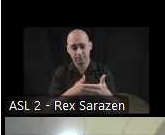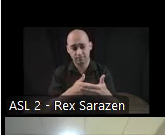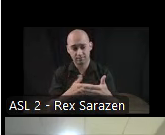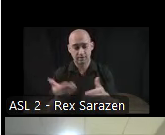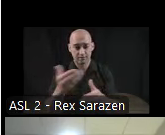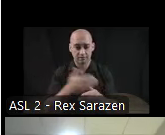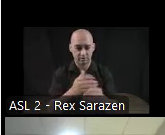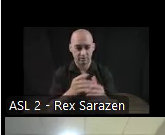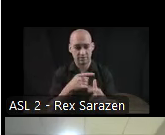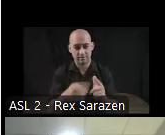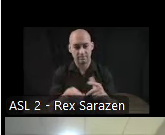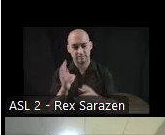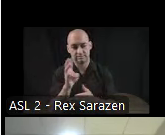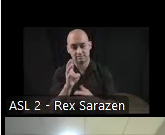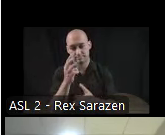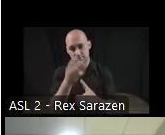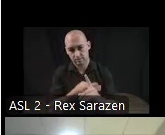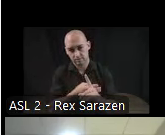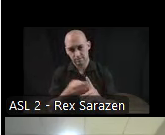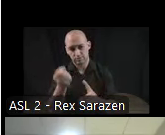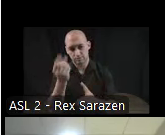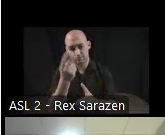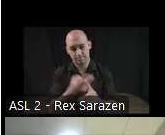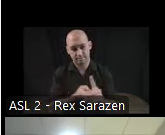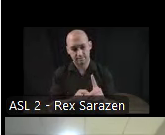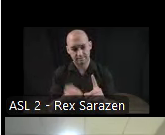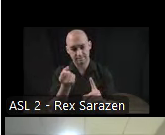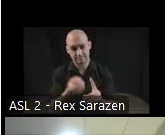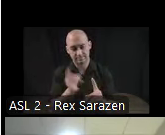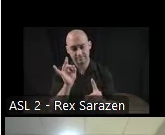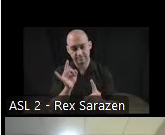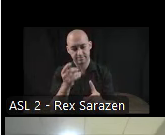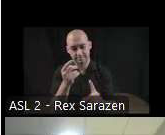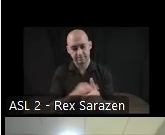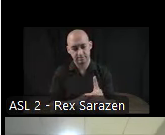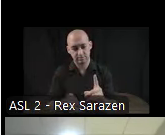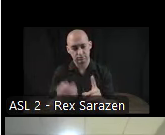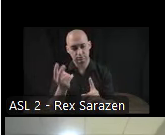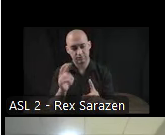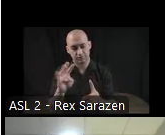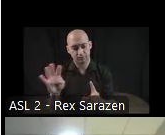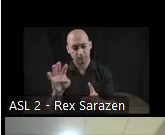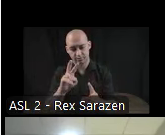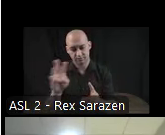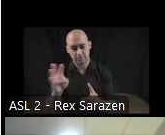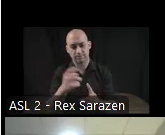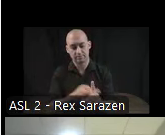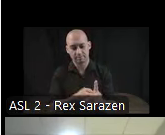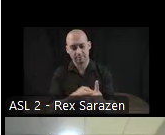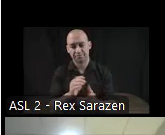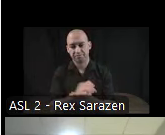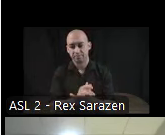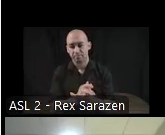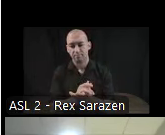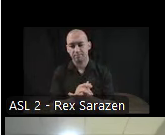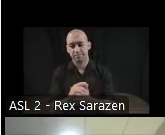at 6 months, 12 months, 18, and 24 months. And so hopefully you can appreciate that